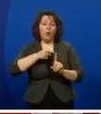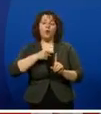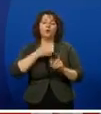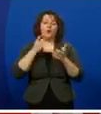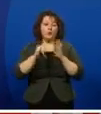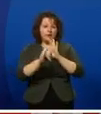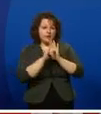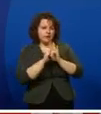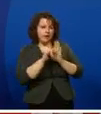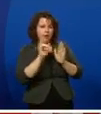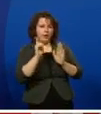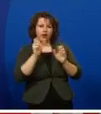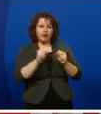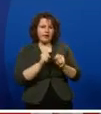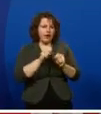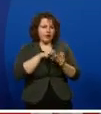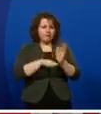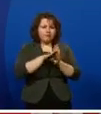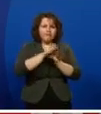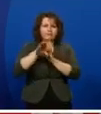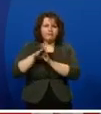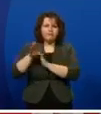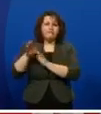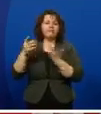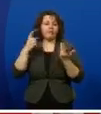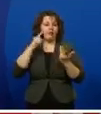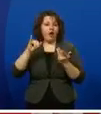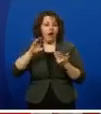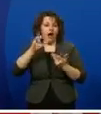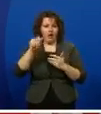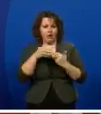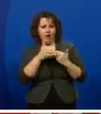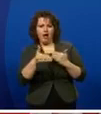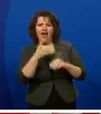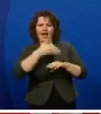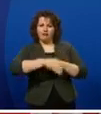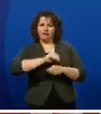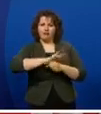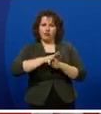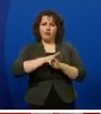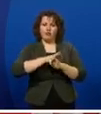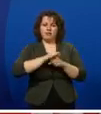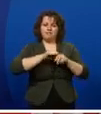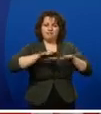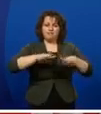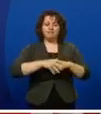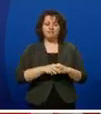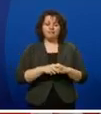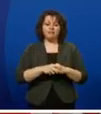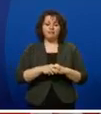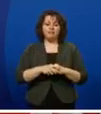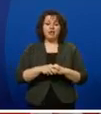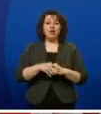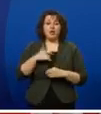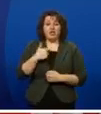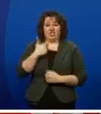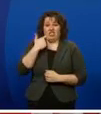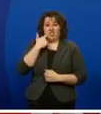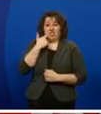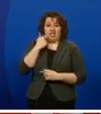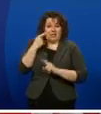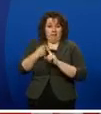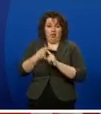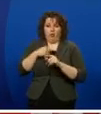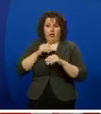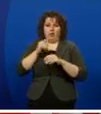of strategic growth for Iowa as we move forward from this COVID-19 pandemic. The report we released just this past